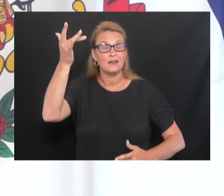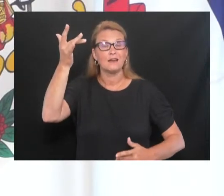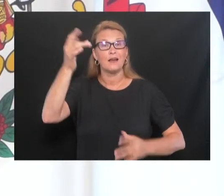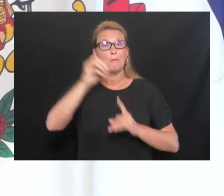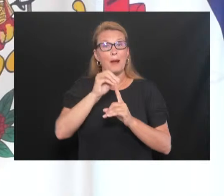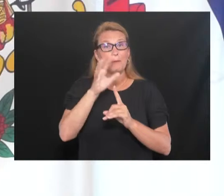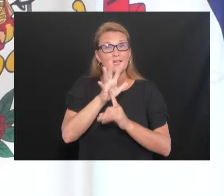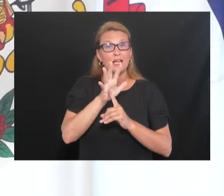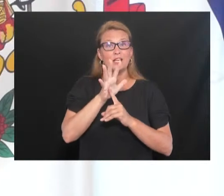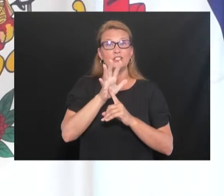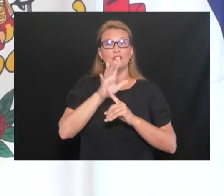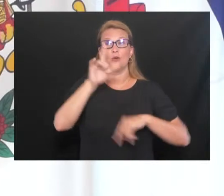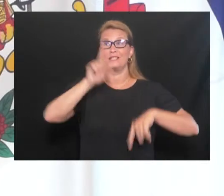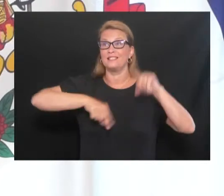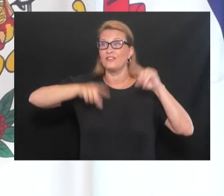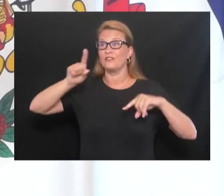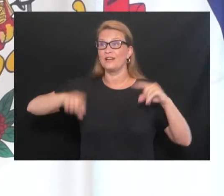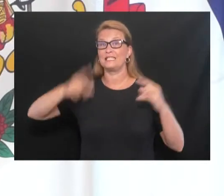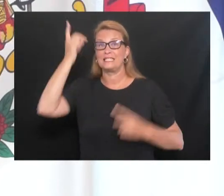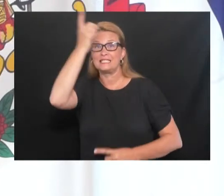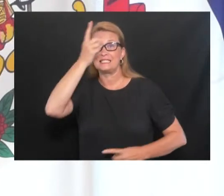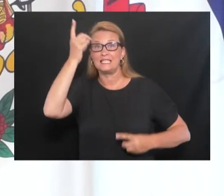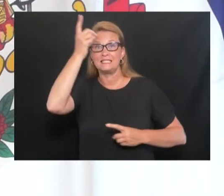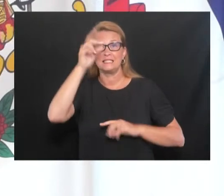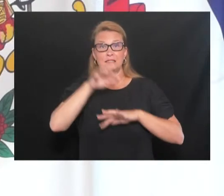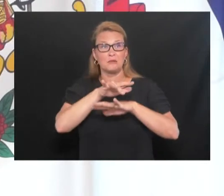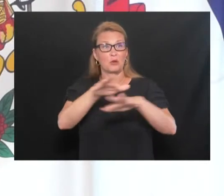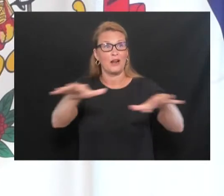standpoint of all the different diseases that we have in our state.